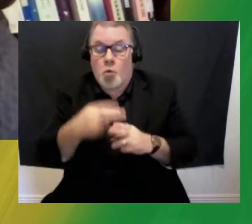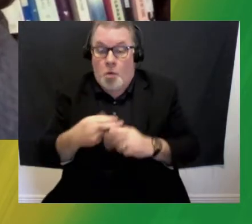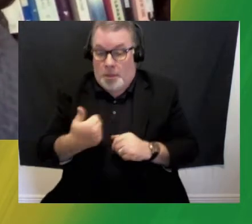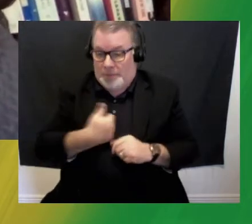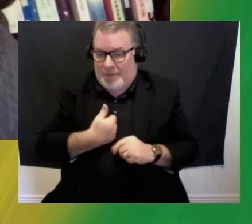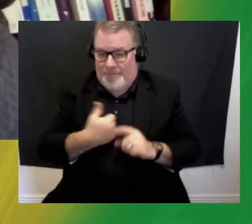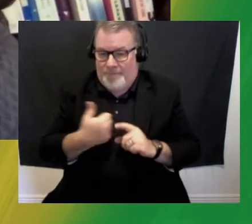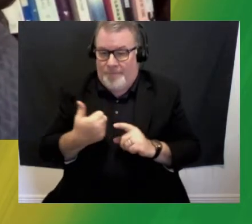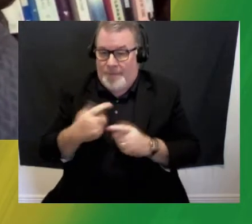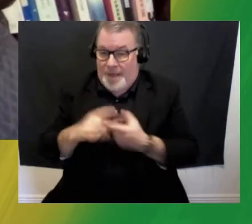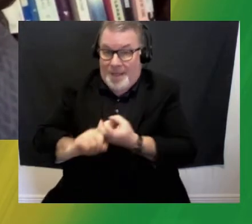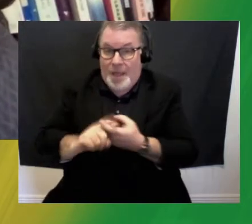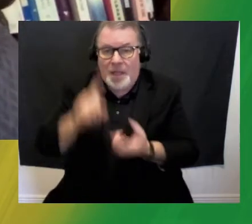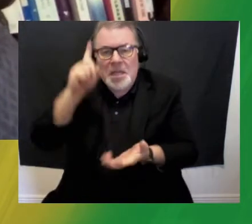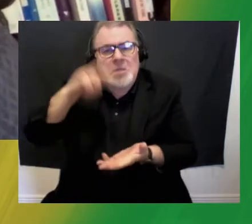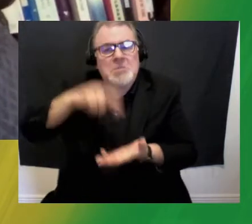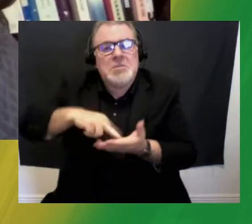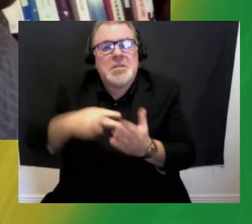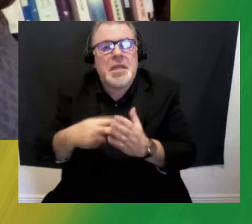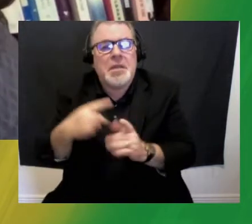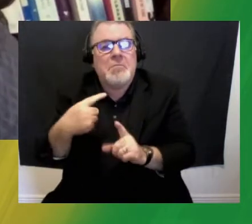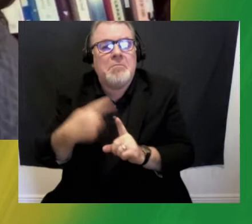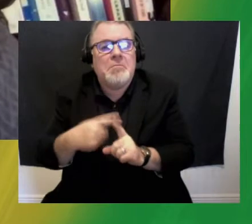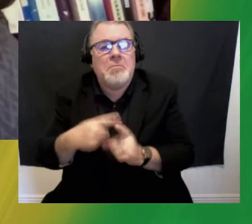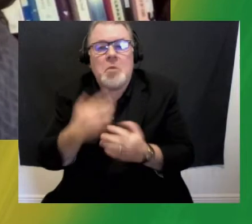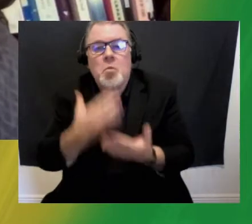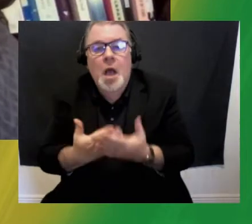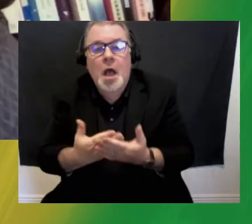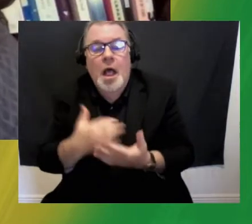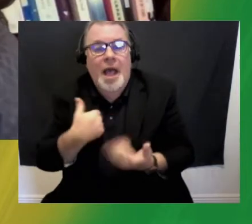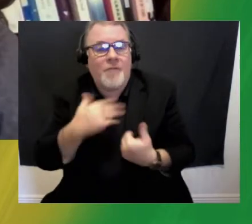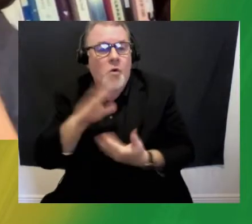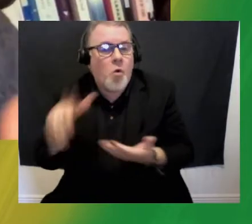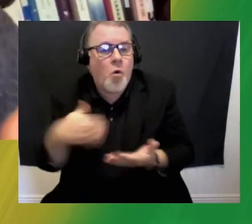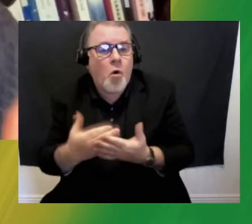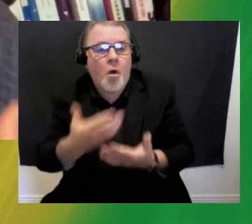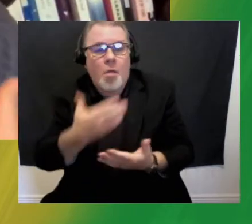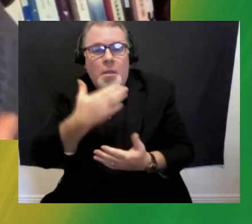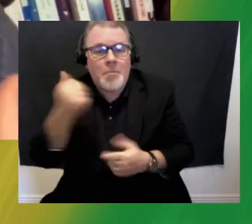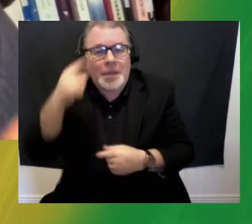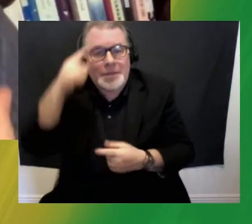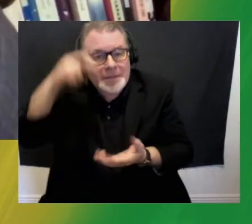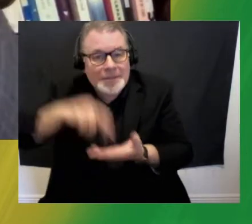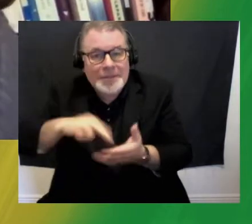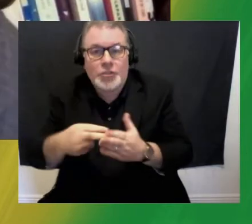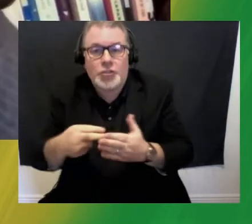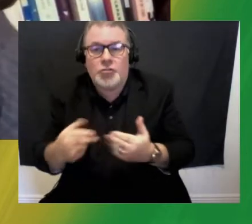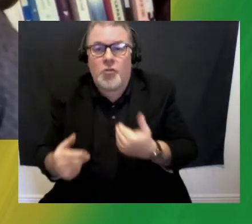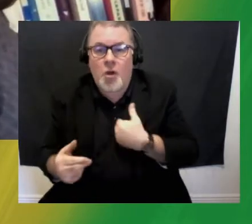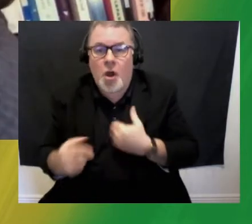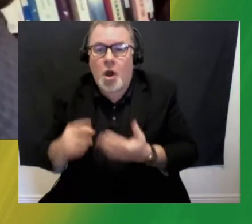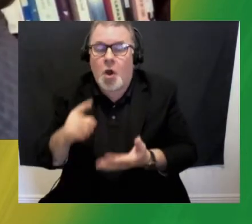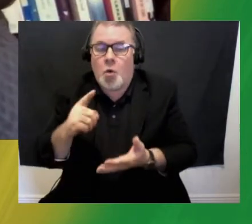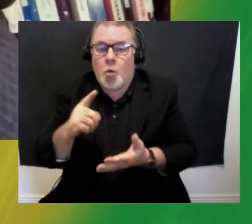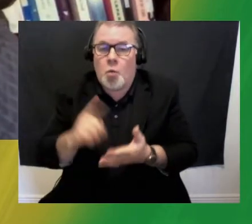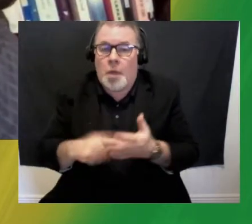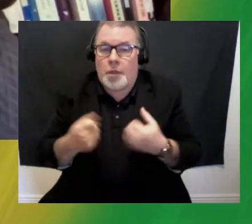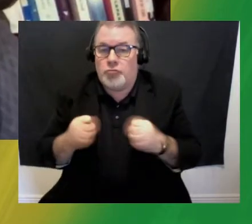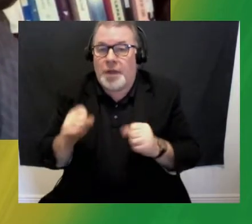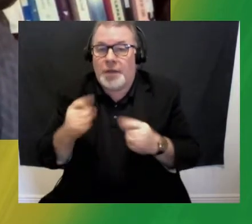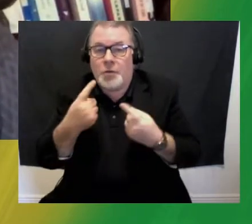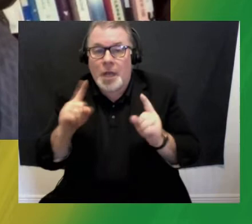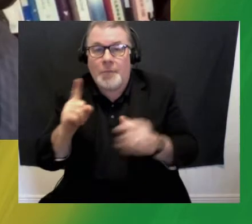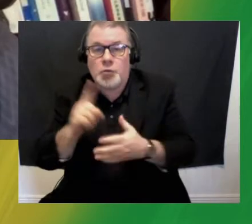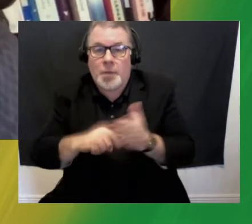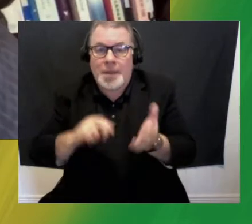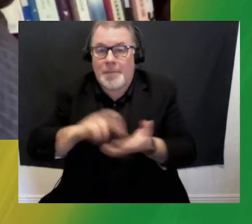were well-intended and had all of the best intentions and heart in terms of what they were trying to accomplish and what they meant